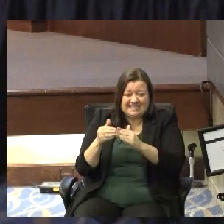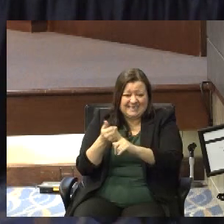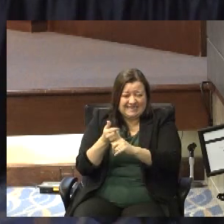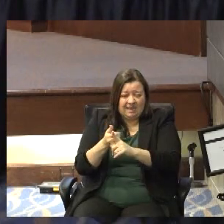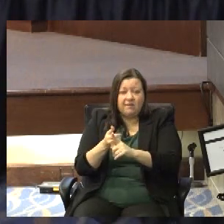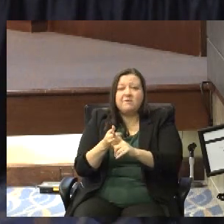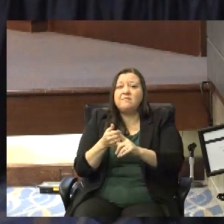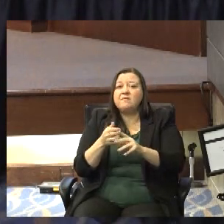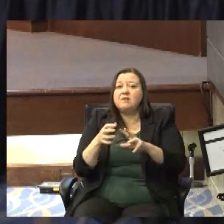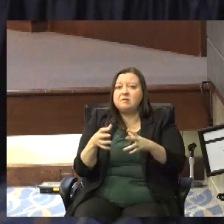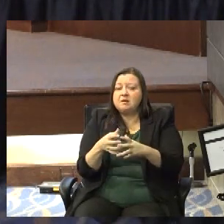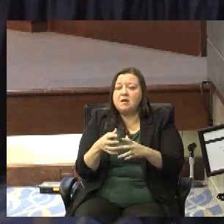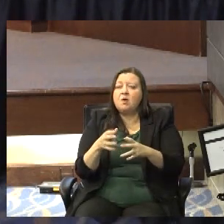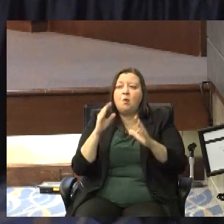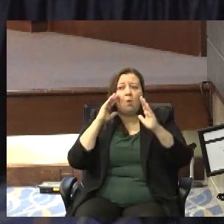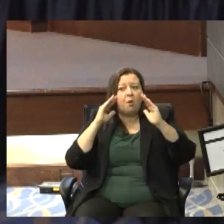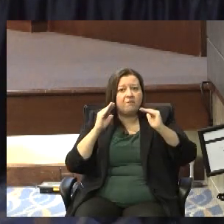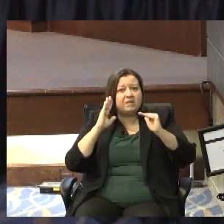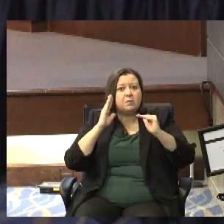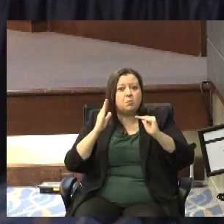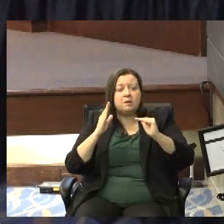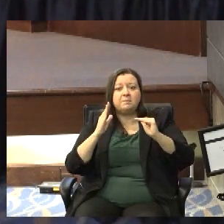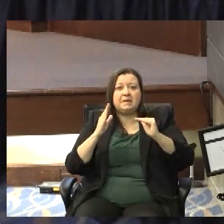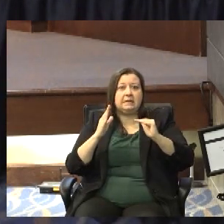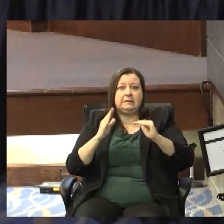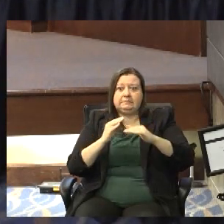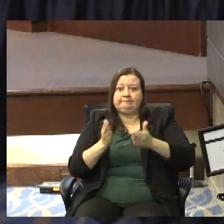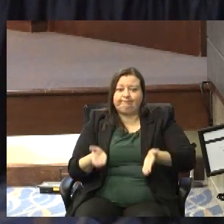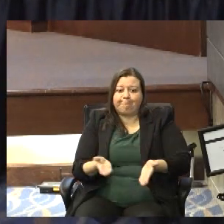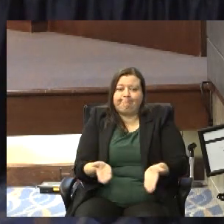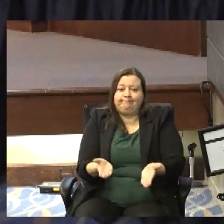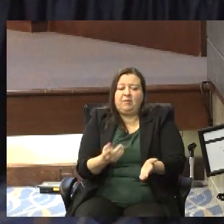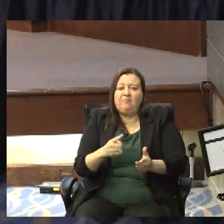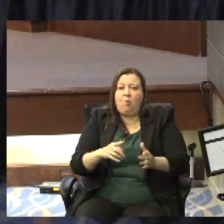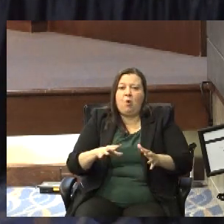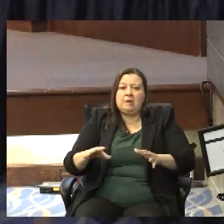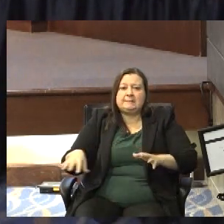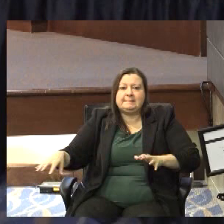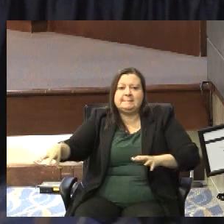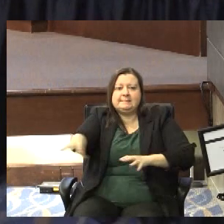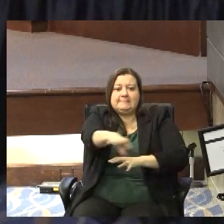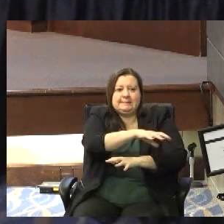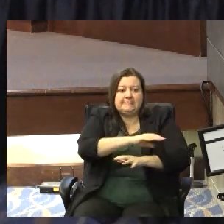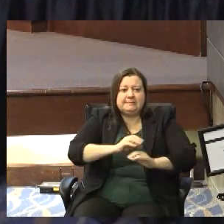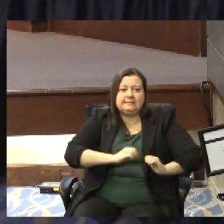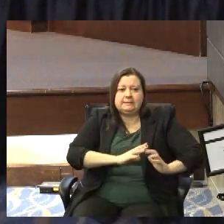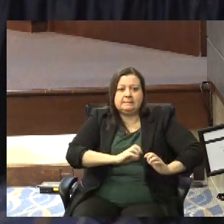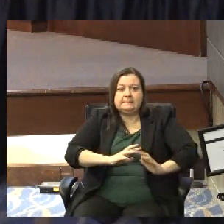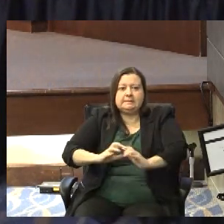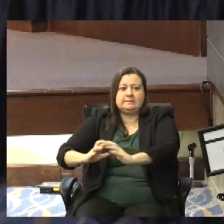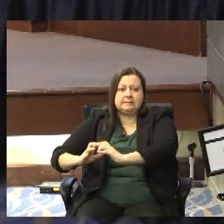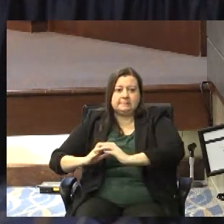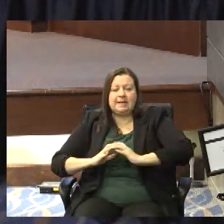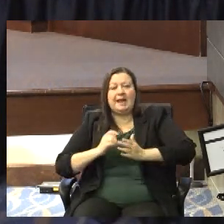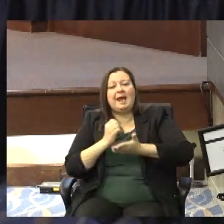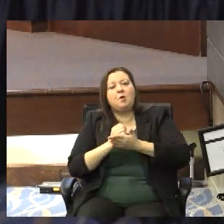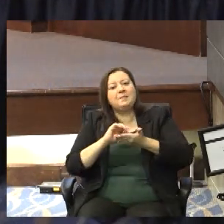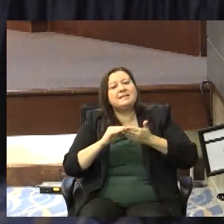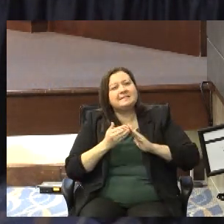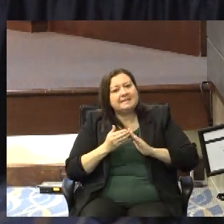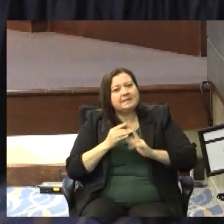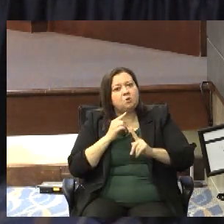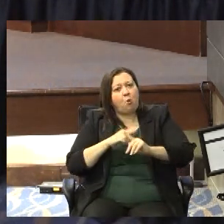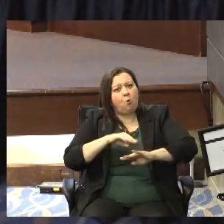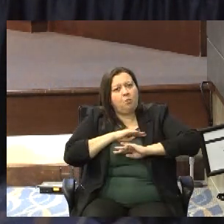really hopefully be an impetus for surrounding developments and helping the city reach its goal of bringing